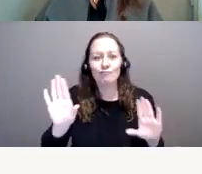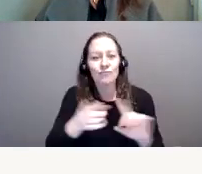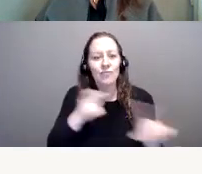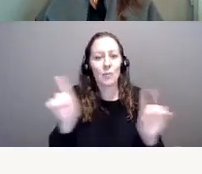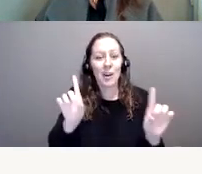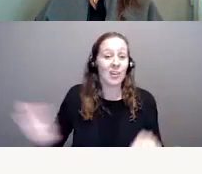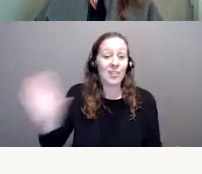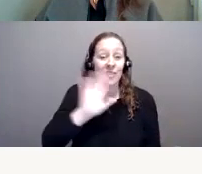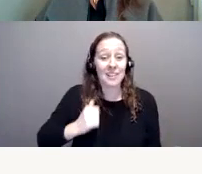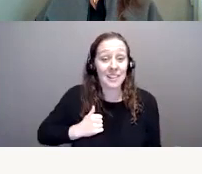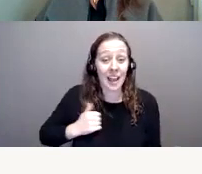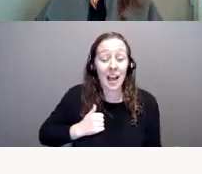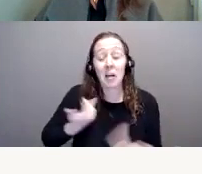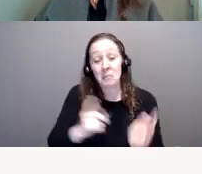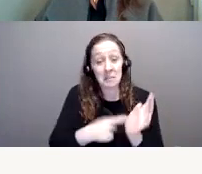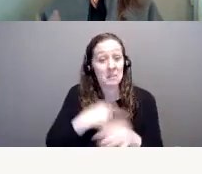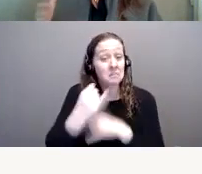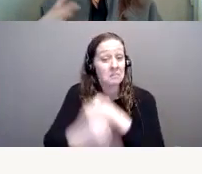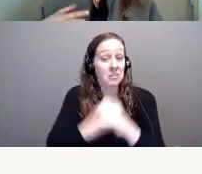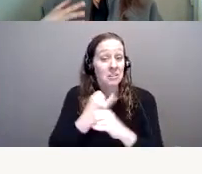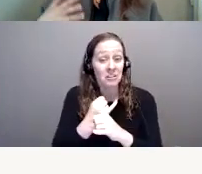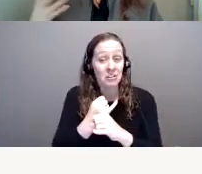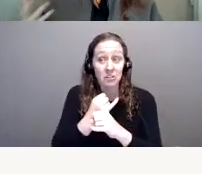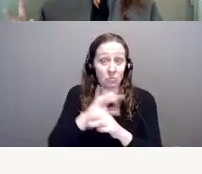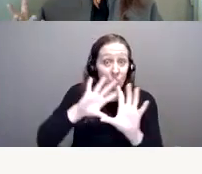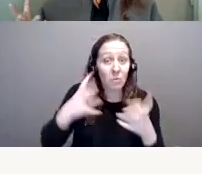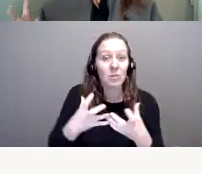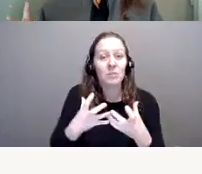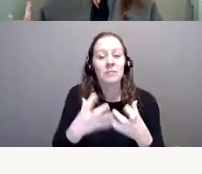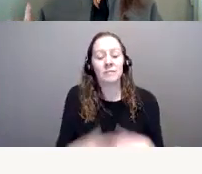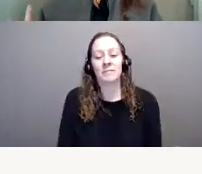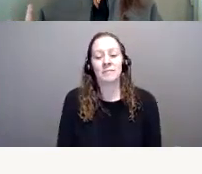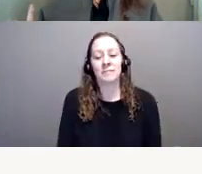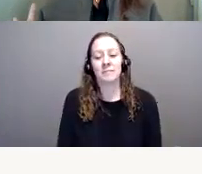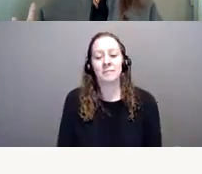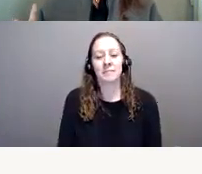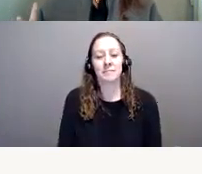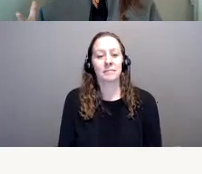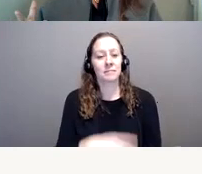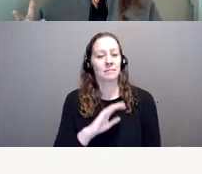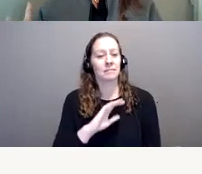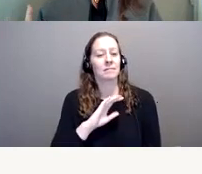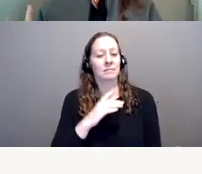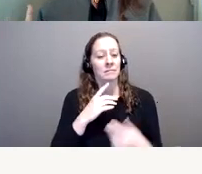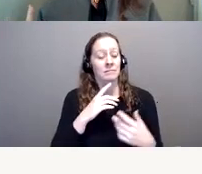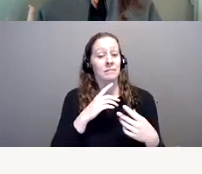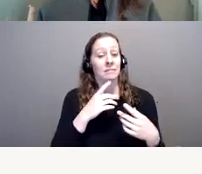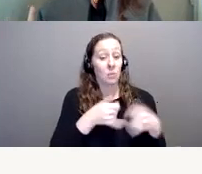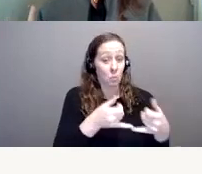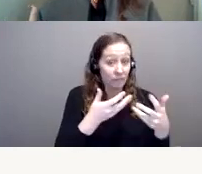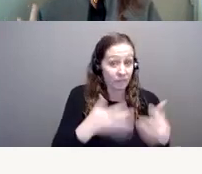across Canada and internationally. And then during our regular webinar portion on